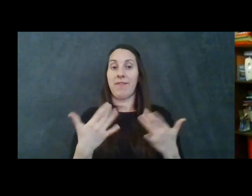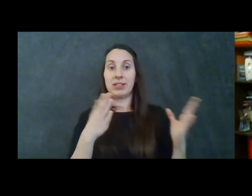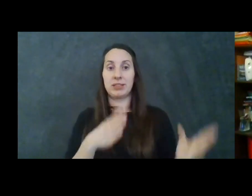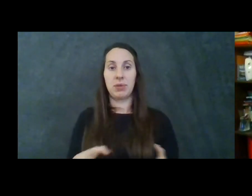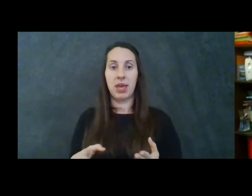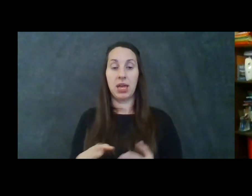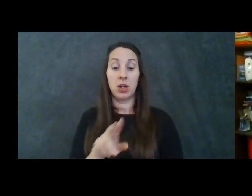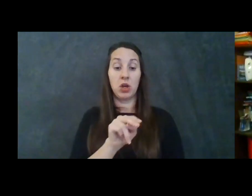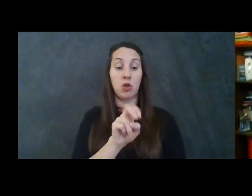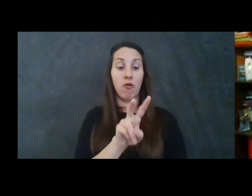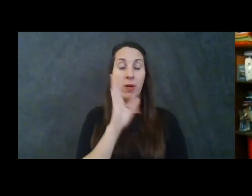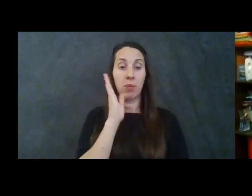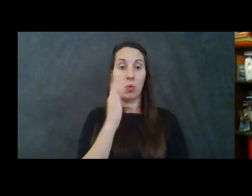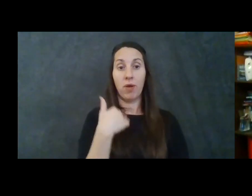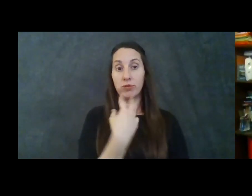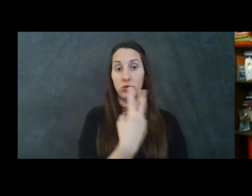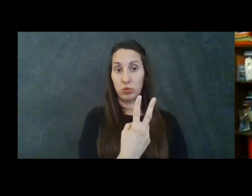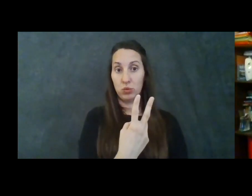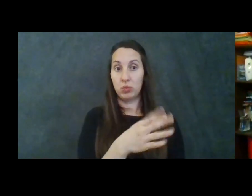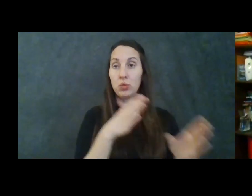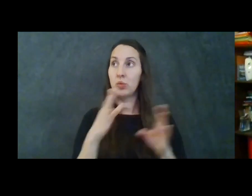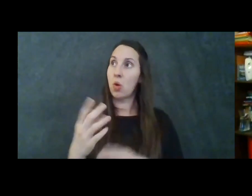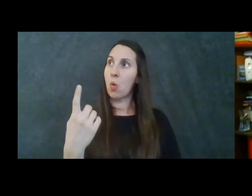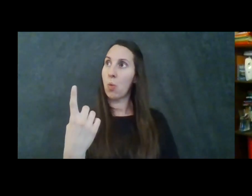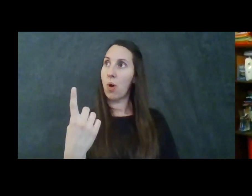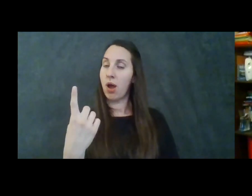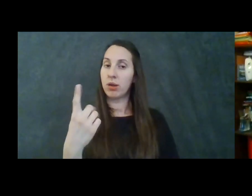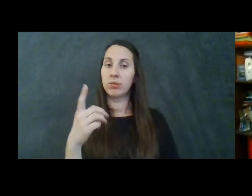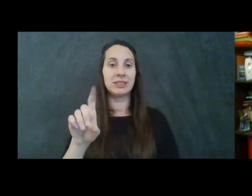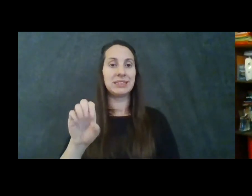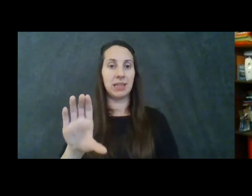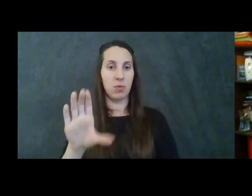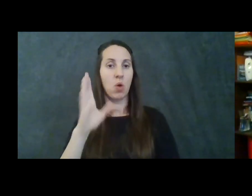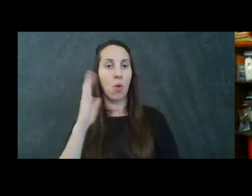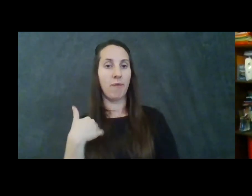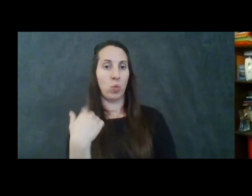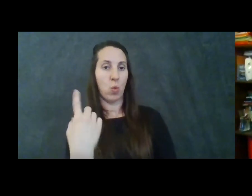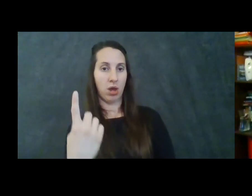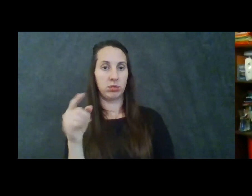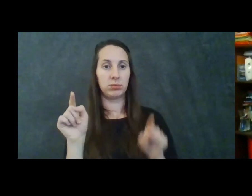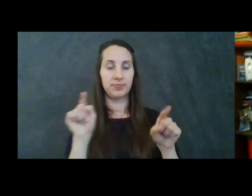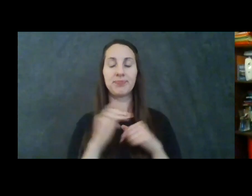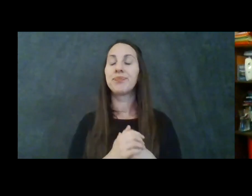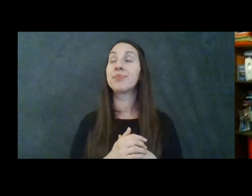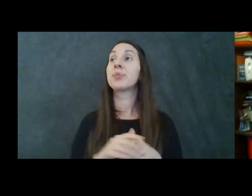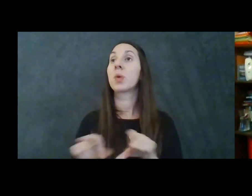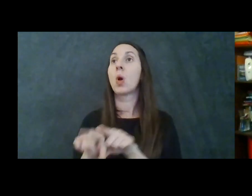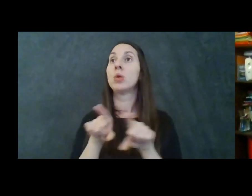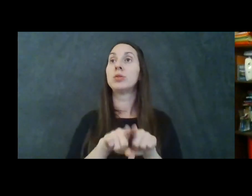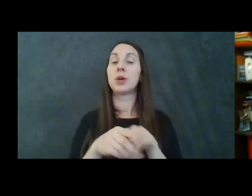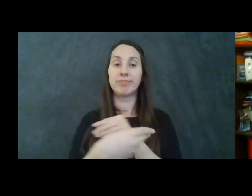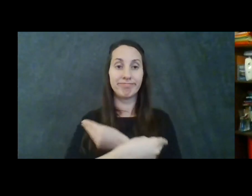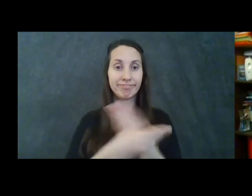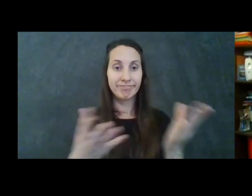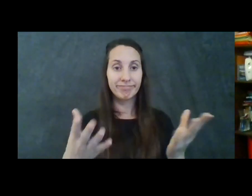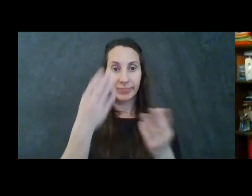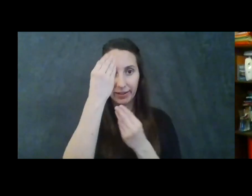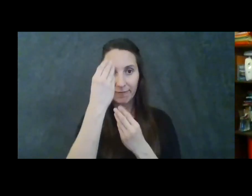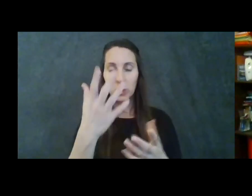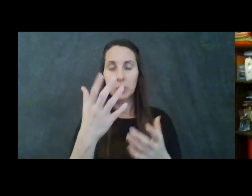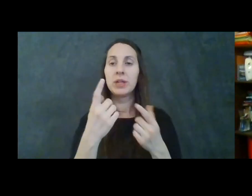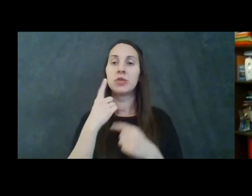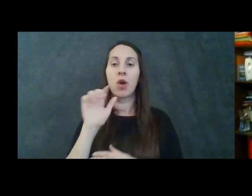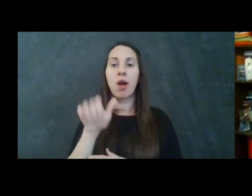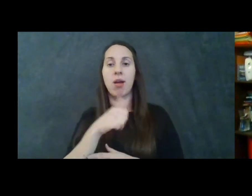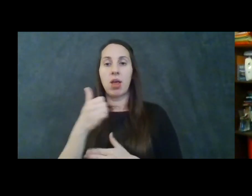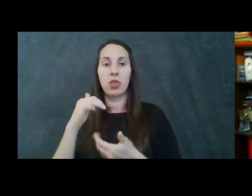1 in December. We're also passing out information with another partner for people to come